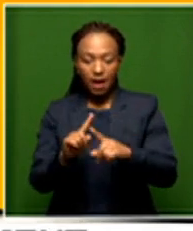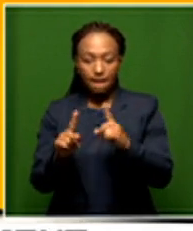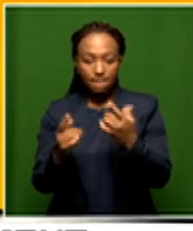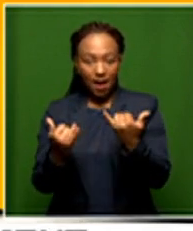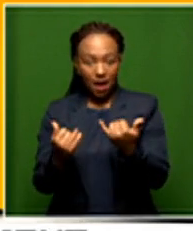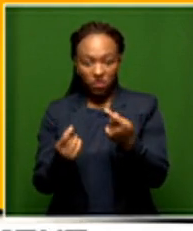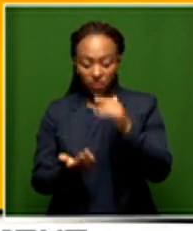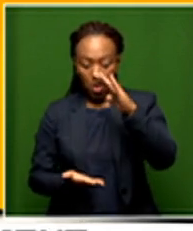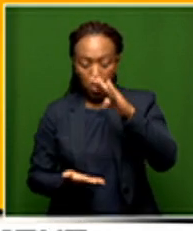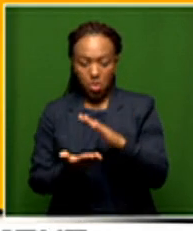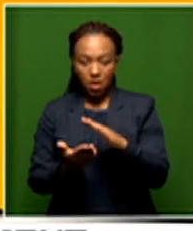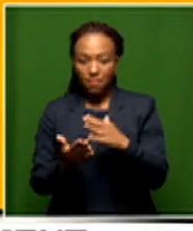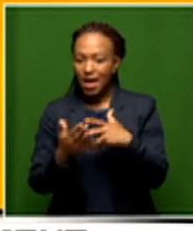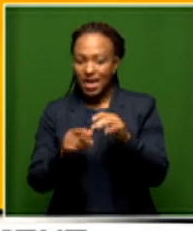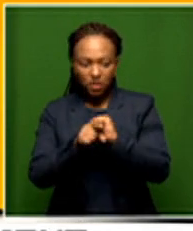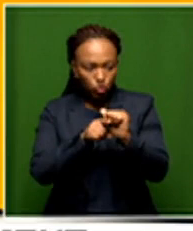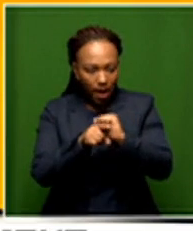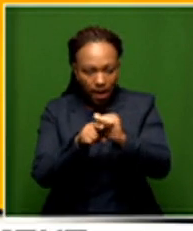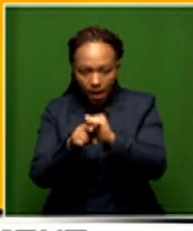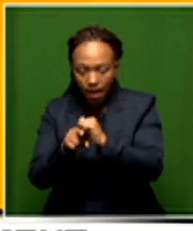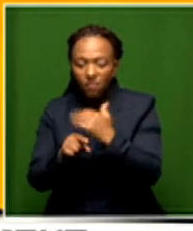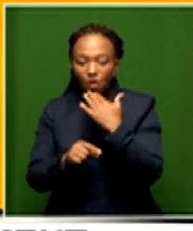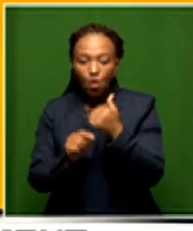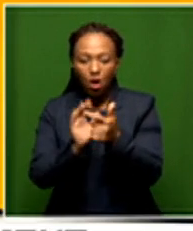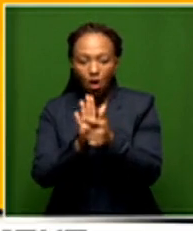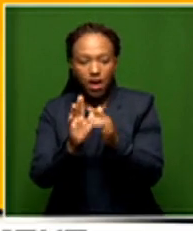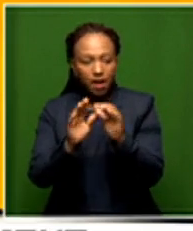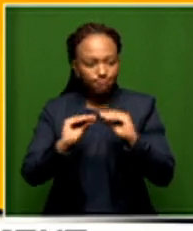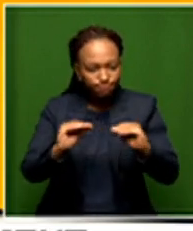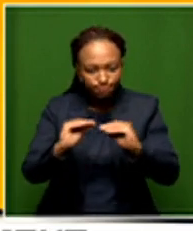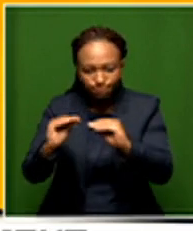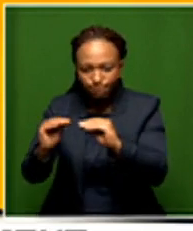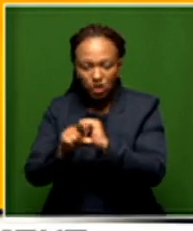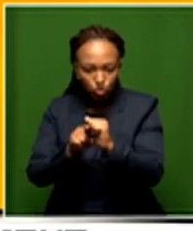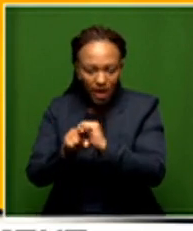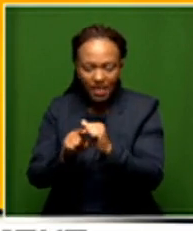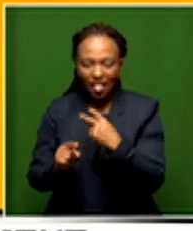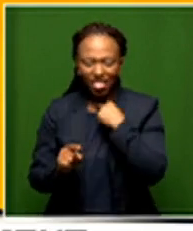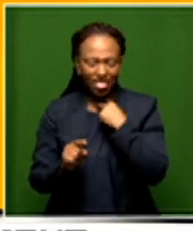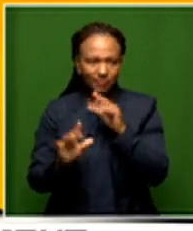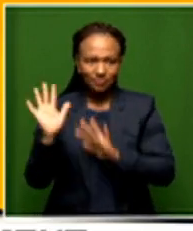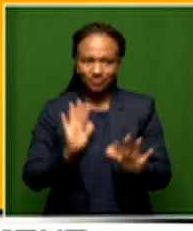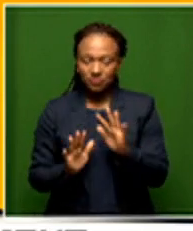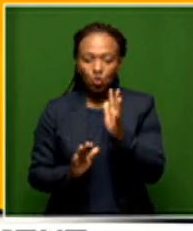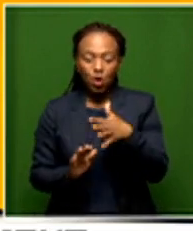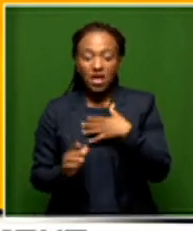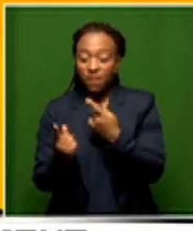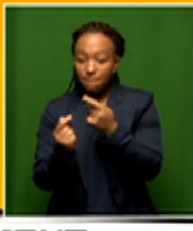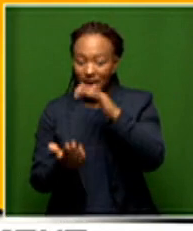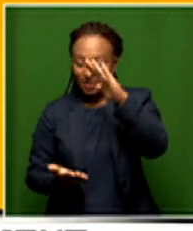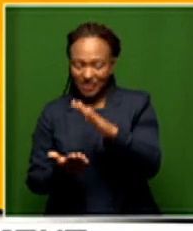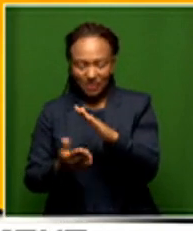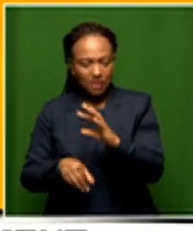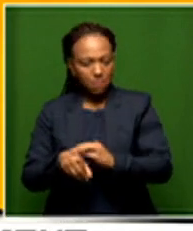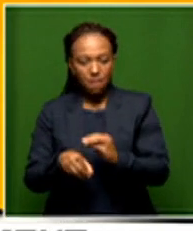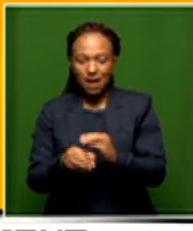any training for the aspirant prosecutor program. There are so many repercussions of cutting this budget. And